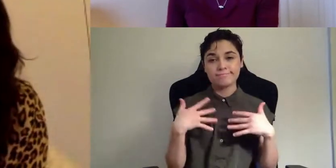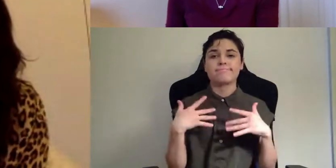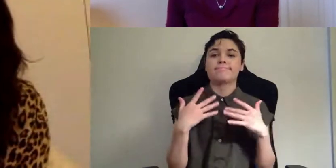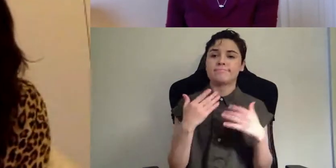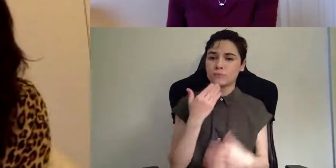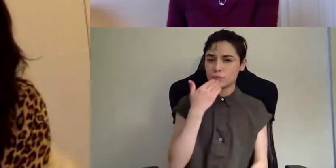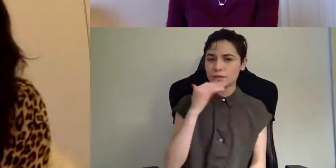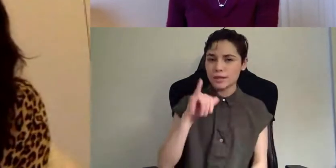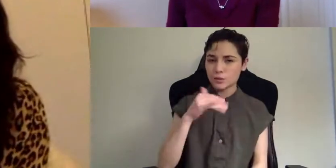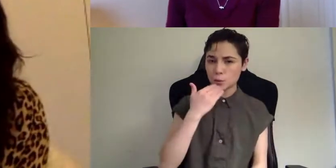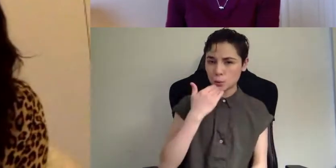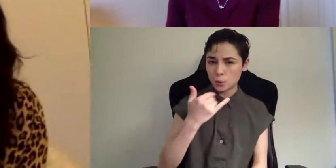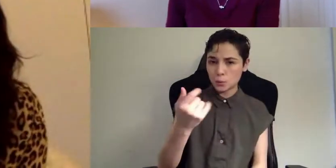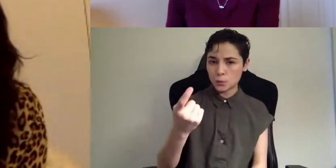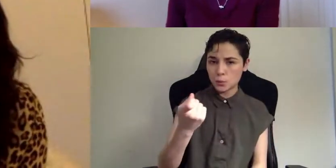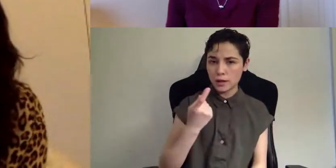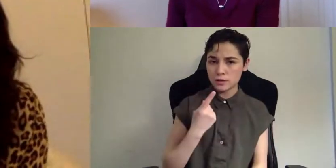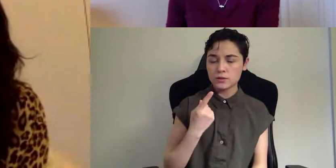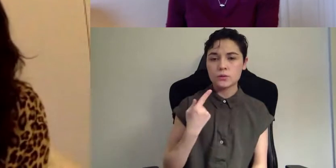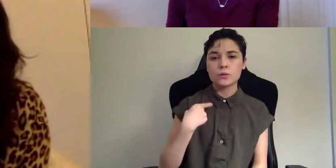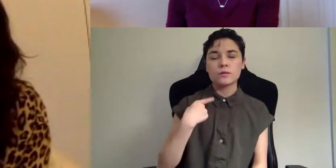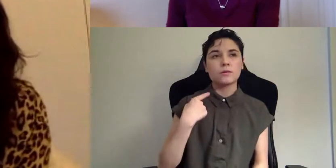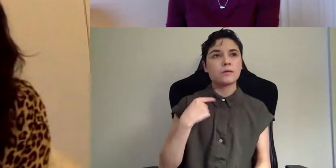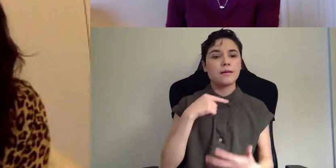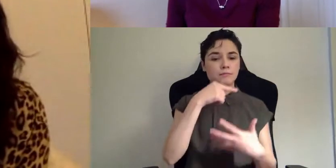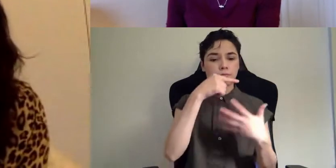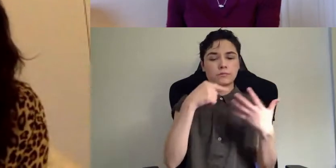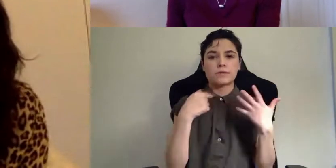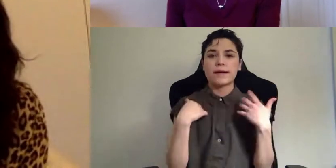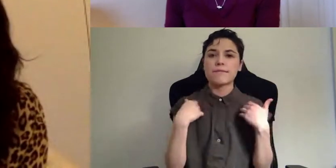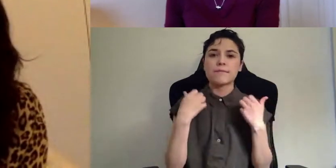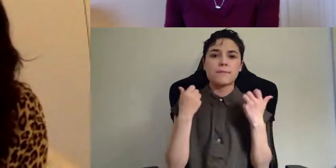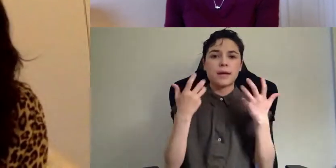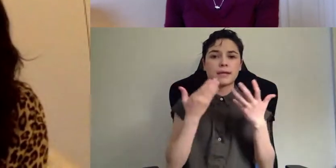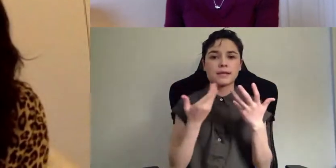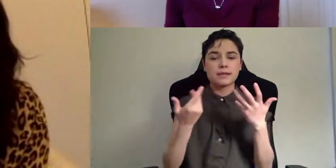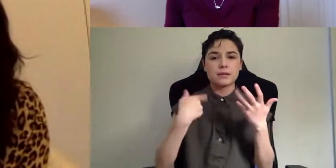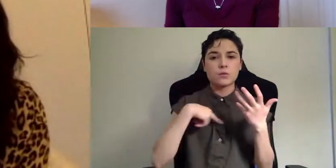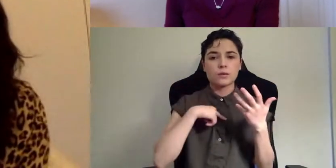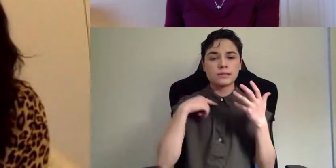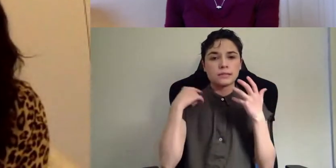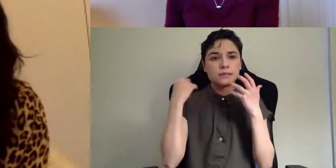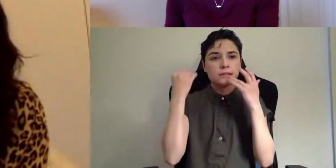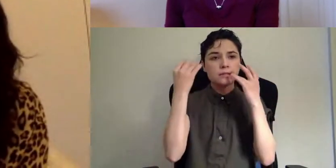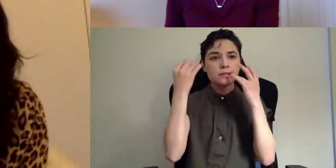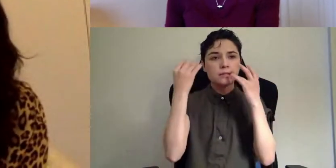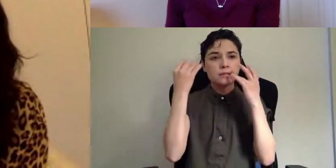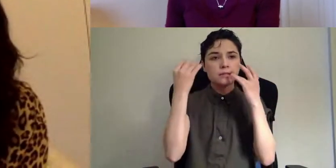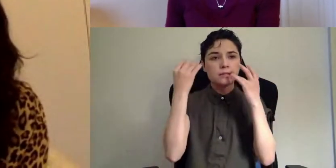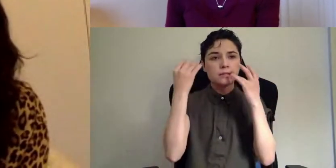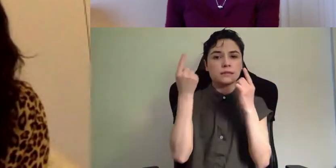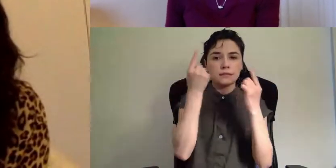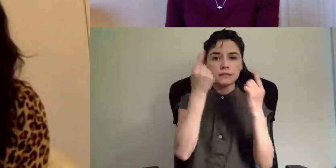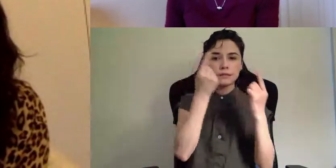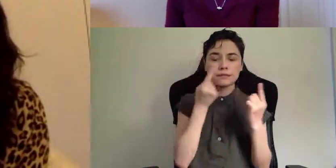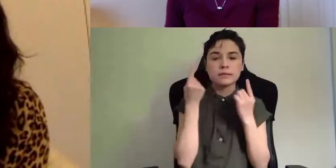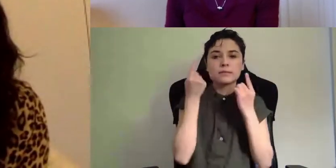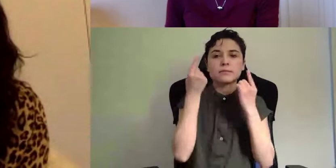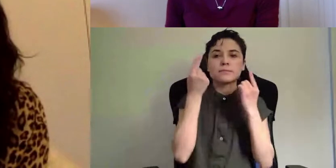that we're wondering about right now. There's so much up in the air. And a lot of this can seem bad. I mean, it is